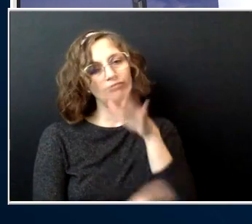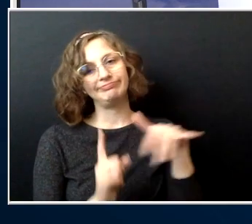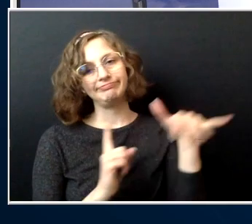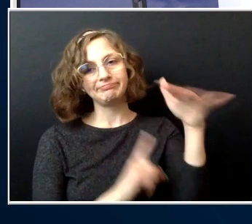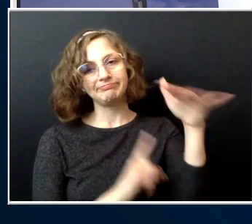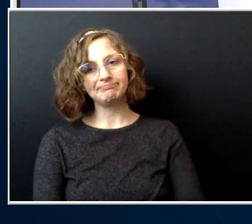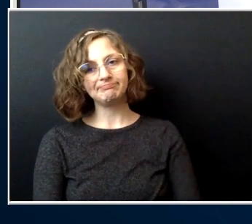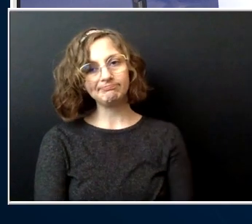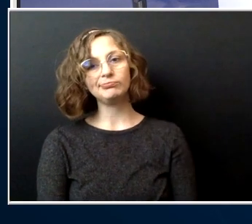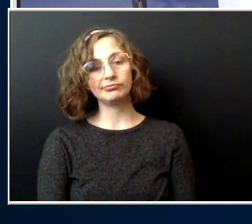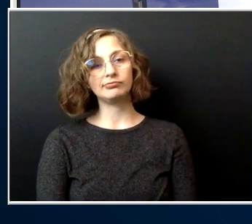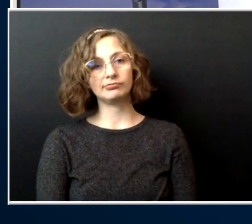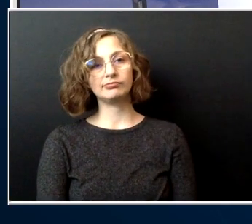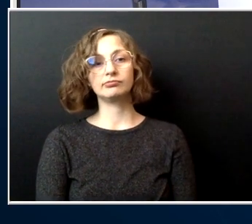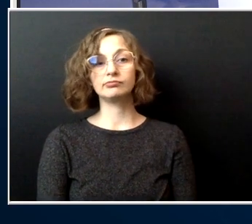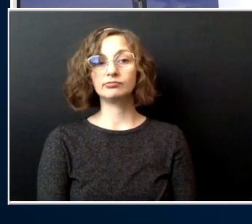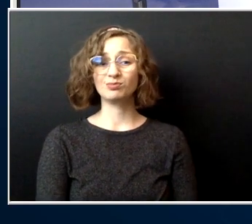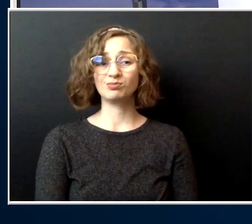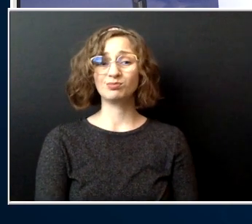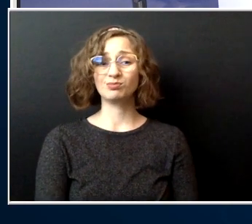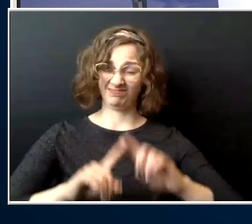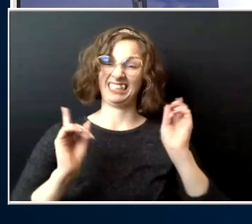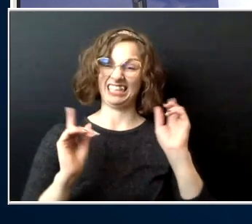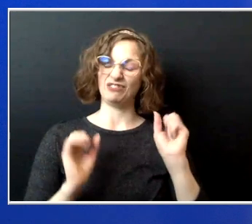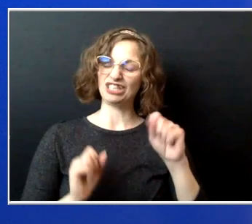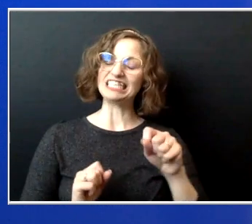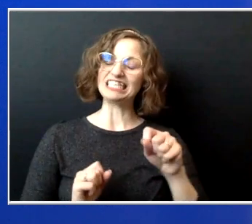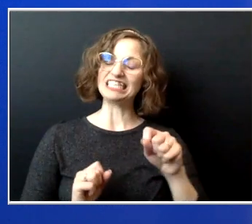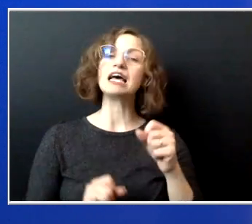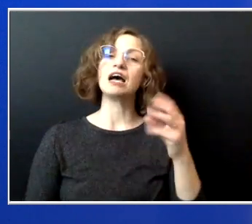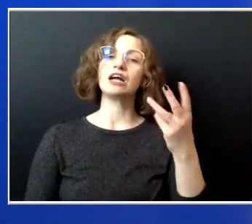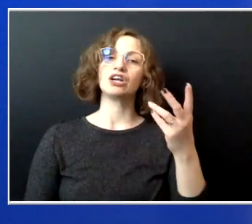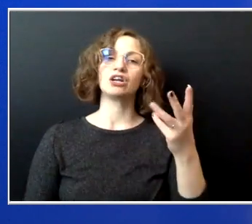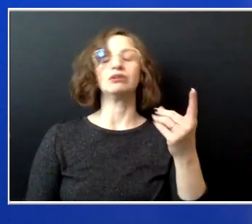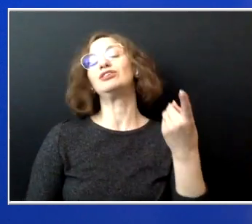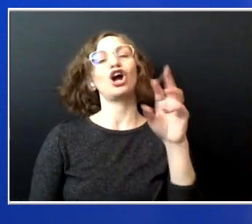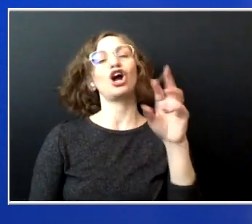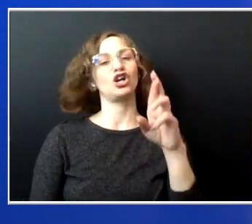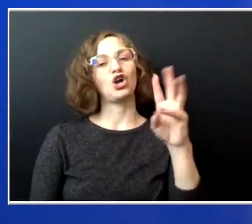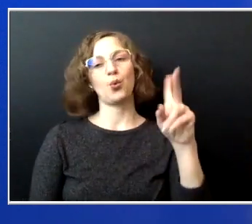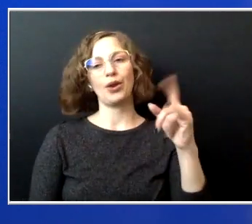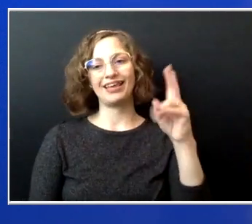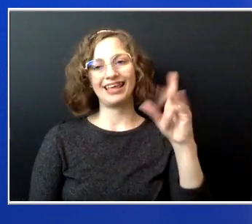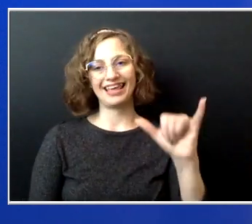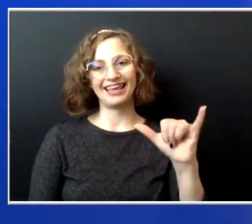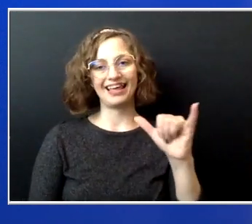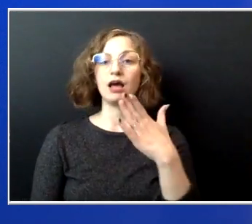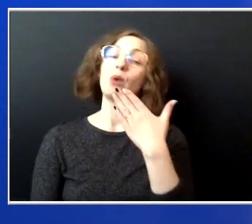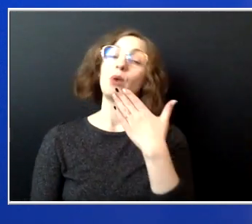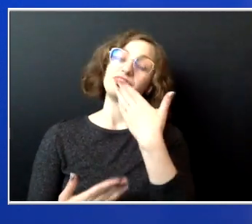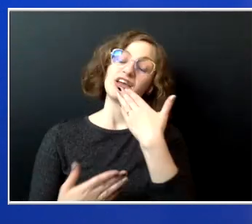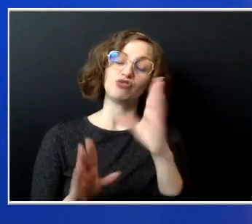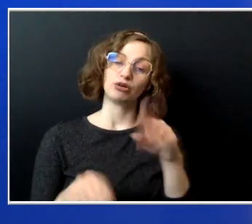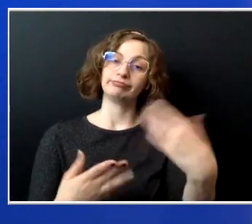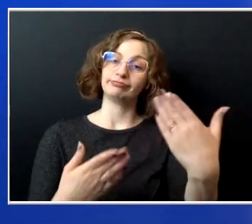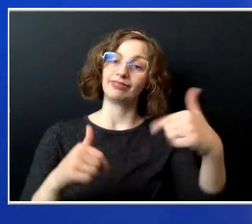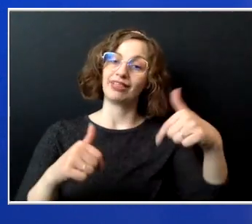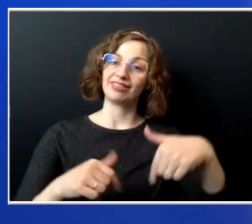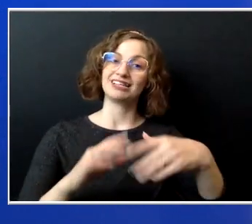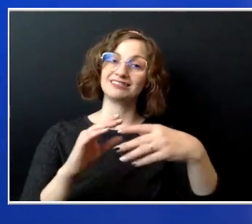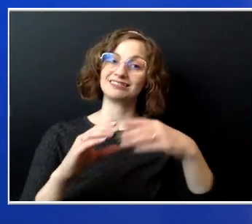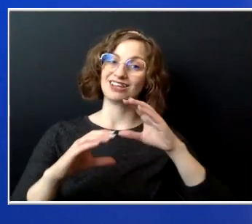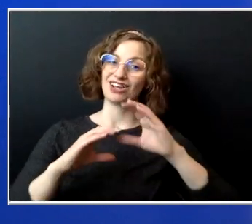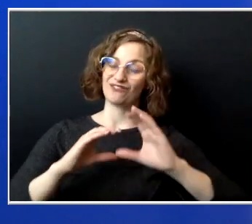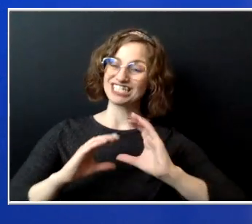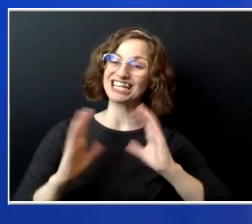Yeah, such a big difference. Dr. Winicky. Well, I think, first of all, thanks for bringing up this conversation. It's not as sexy as some of the things that are on these topics. I